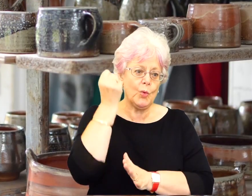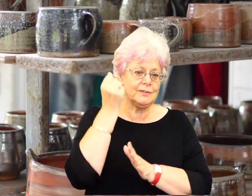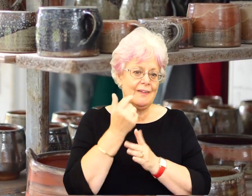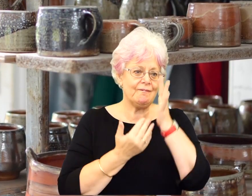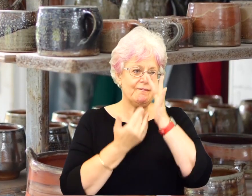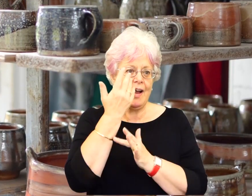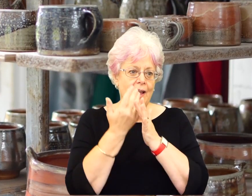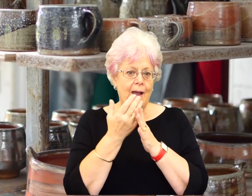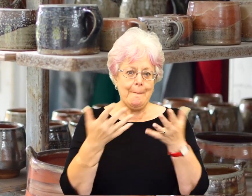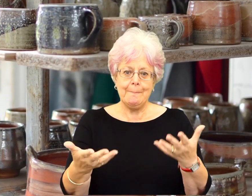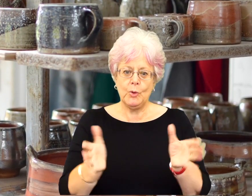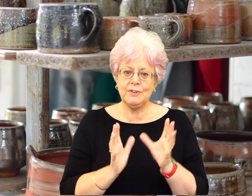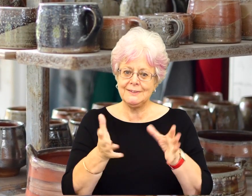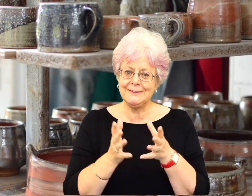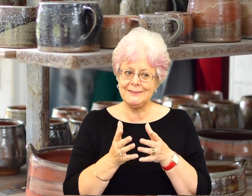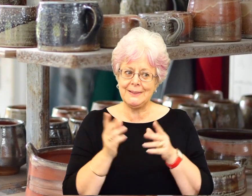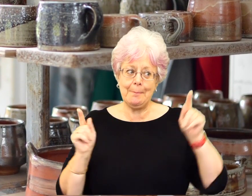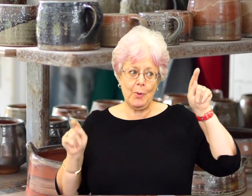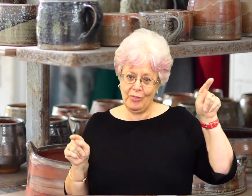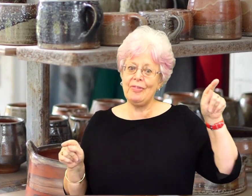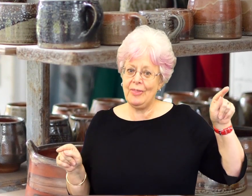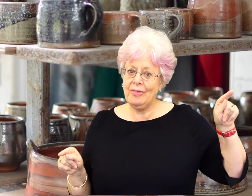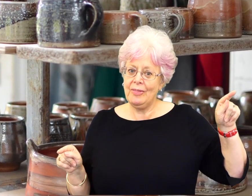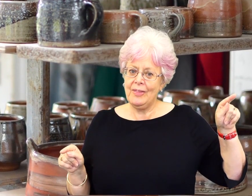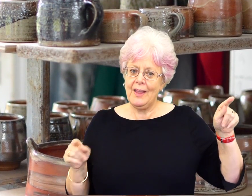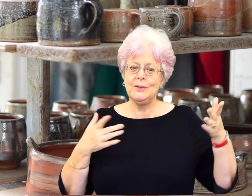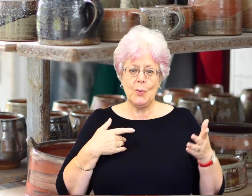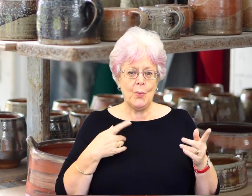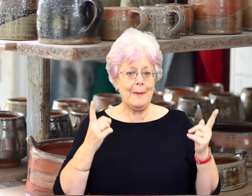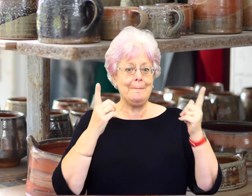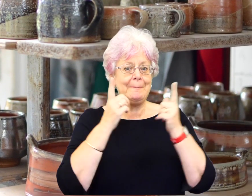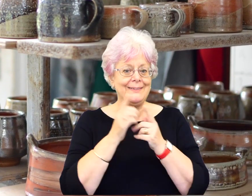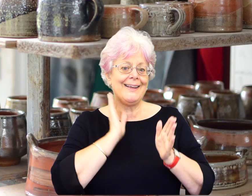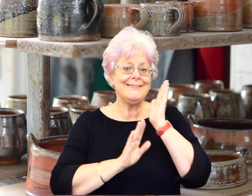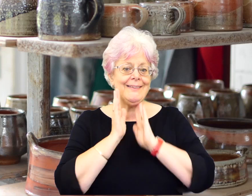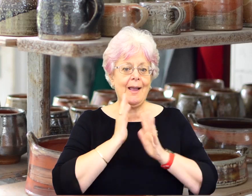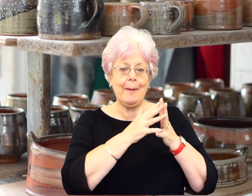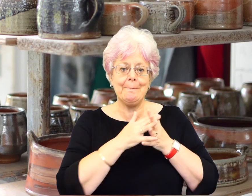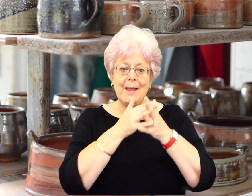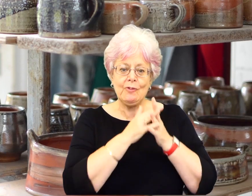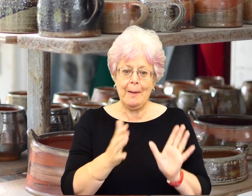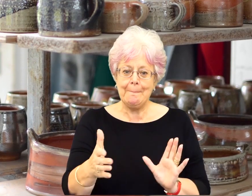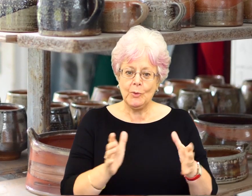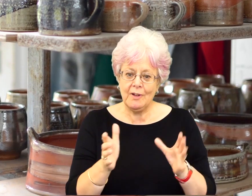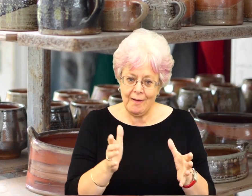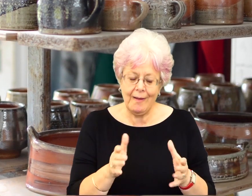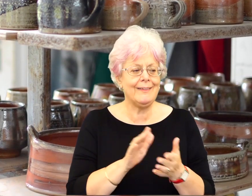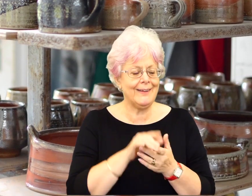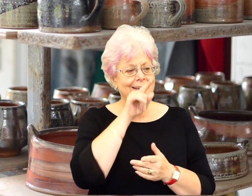And then luckily this young American potter who had just finished a kind of apprenticeship got in